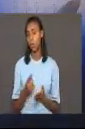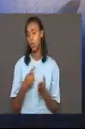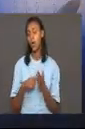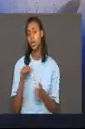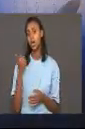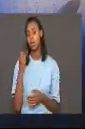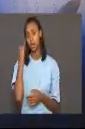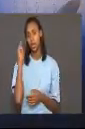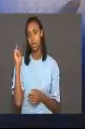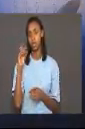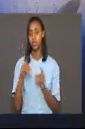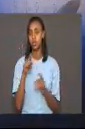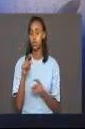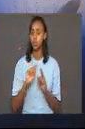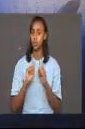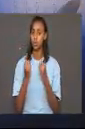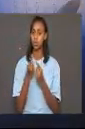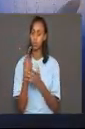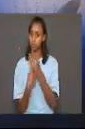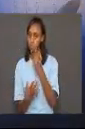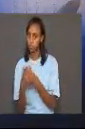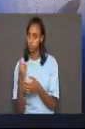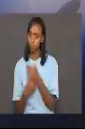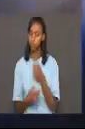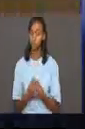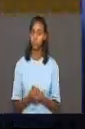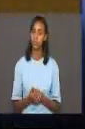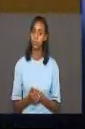What other ideas did your group discuss?